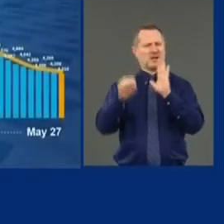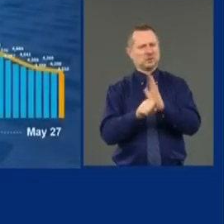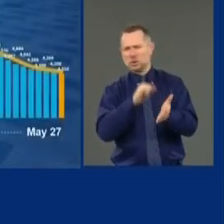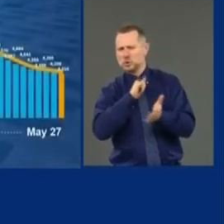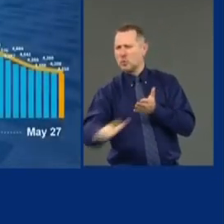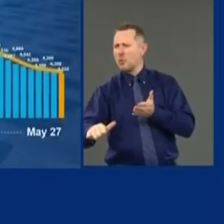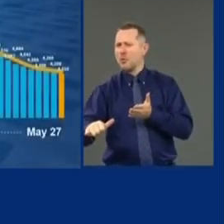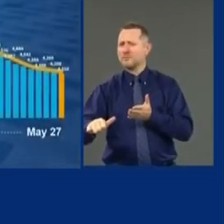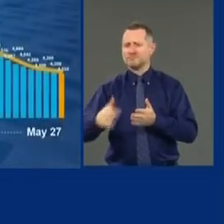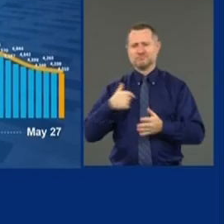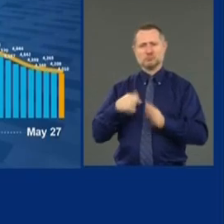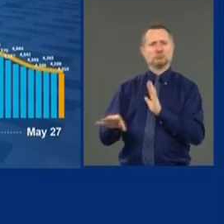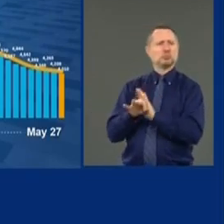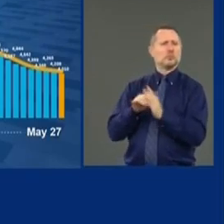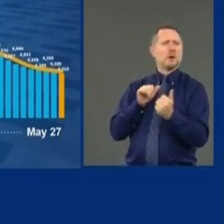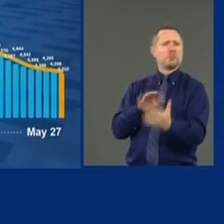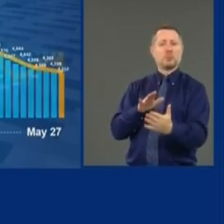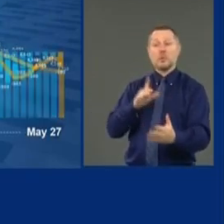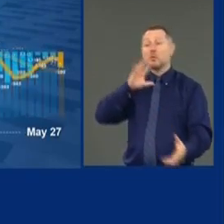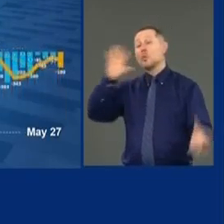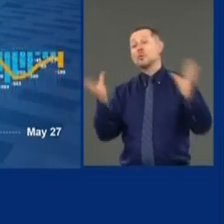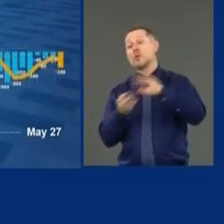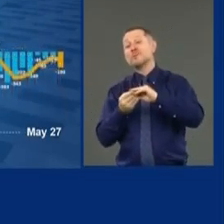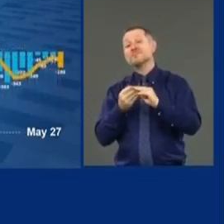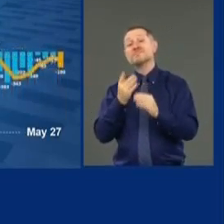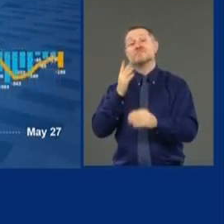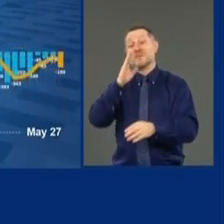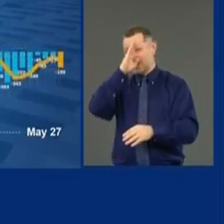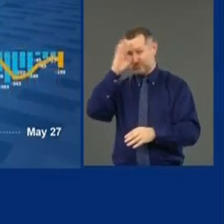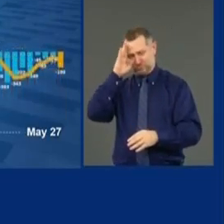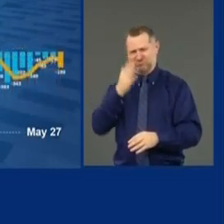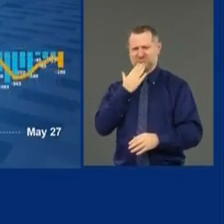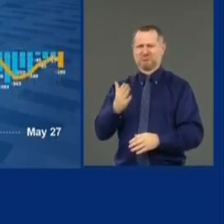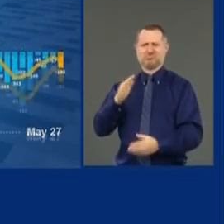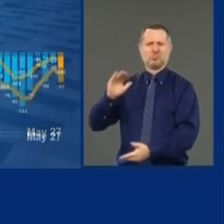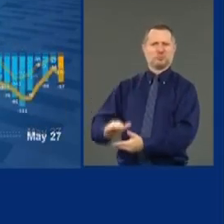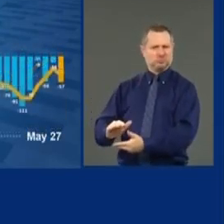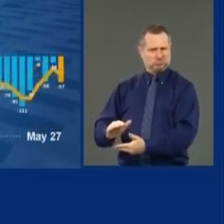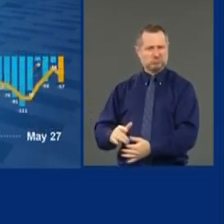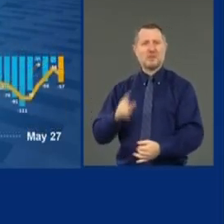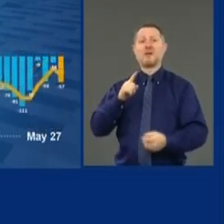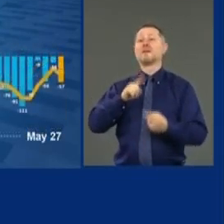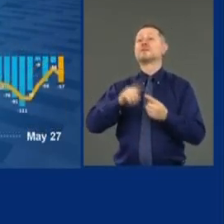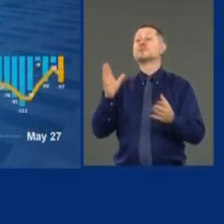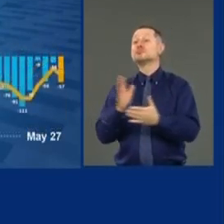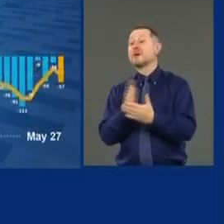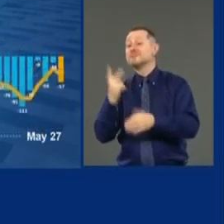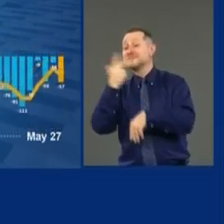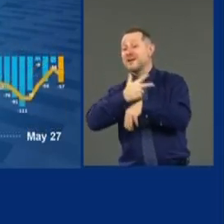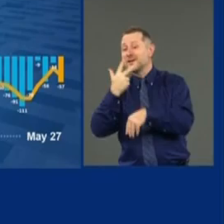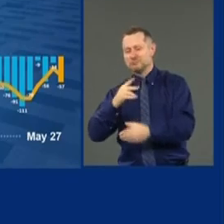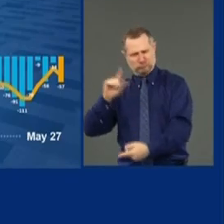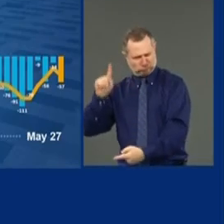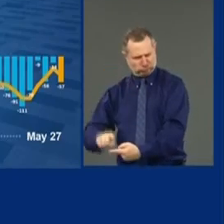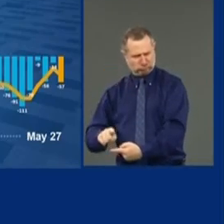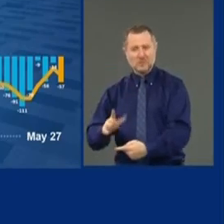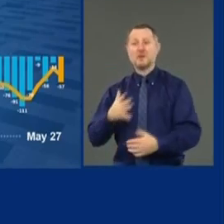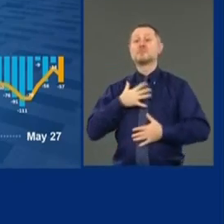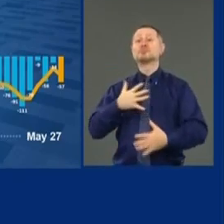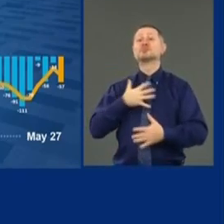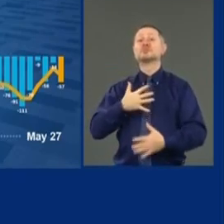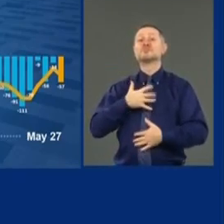are good. The total number of hospitalizations are down. The rolling total is down. The change